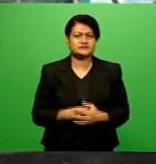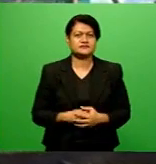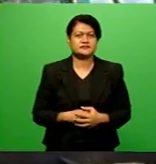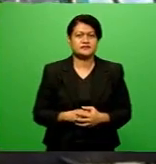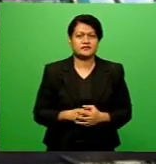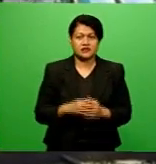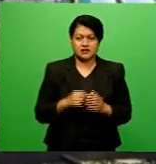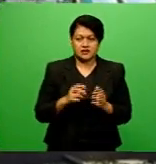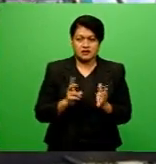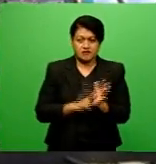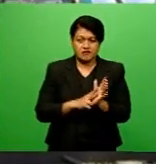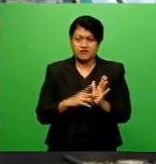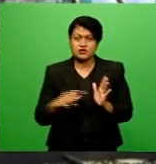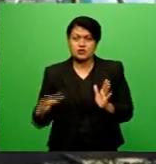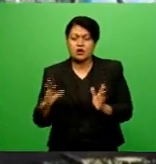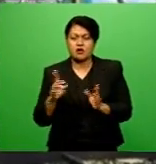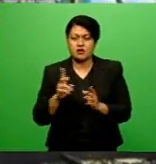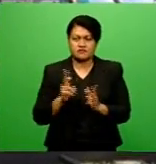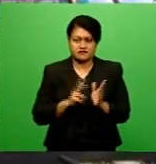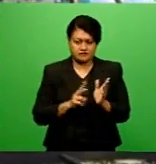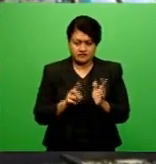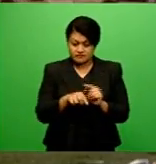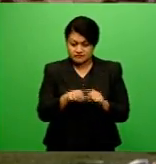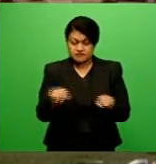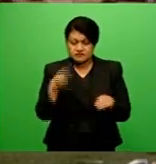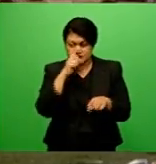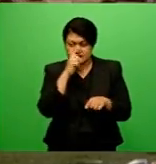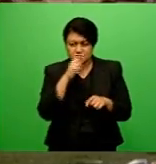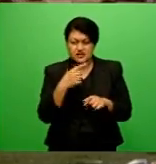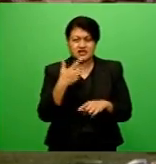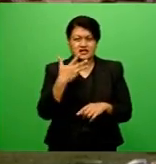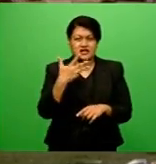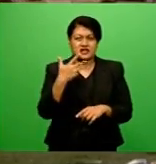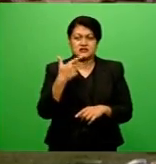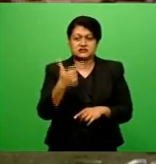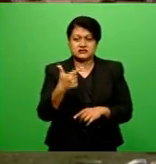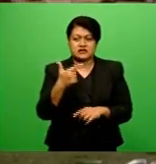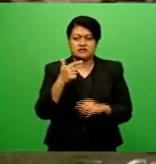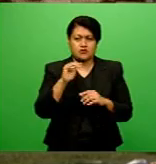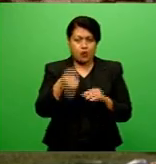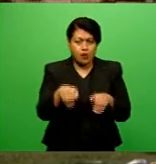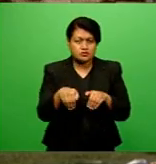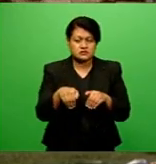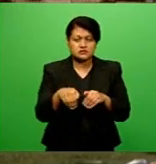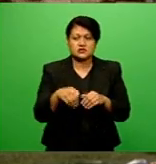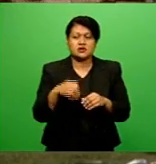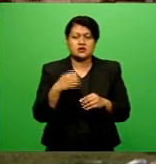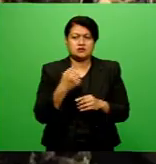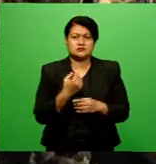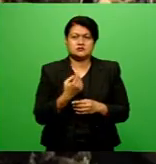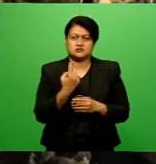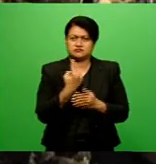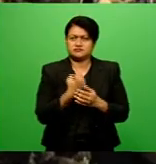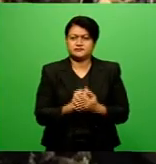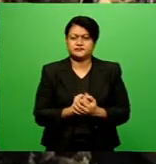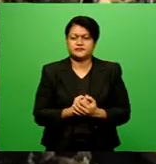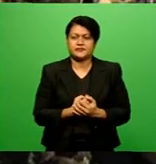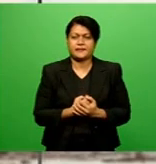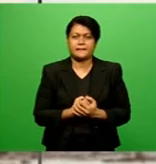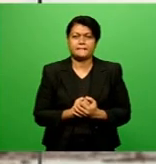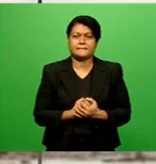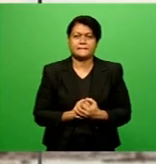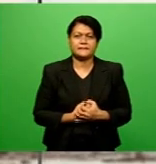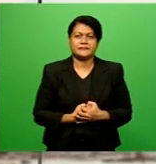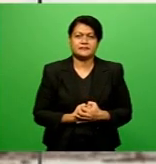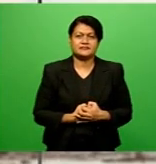Motua village has 97 homes. Only 3 escaped undamaged. Jose Nanunga, FBC